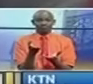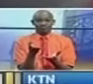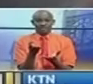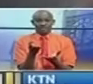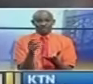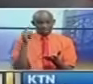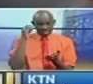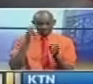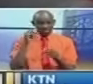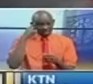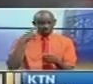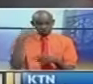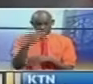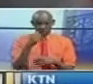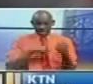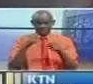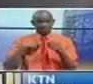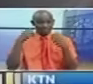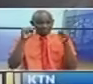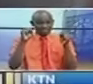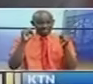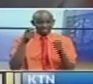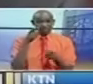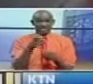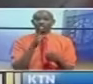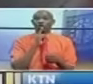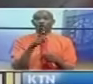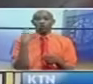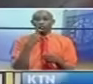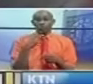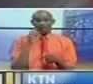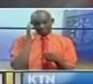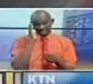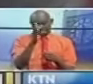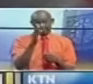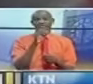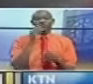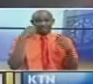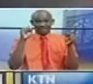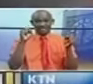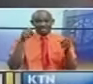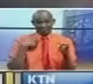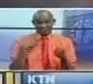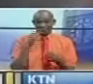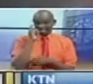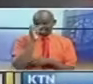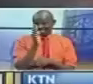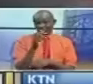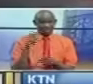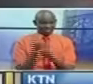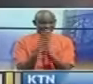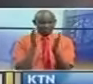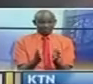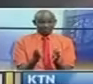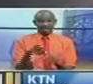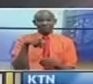So if we are seeking to stop an action by the president, then the order can only be directed at the president. If you direct it at somebody else